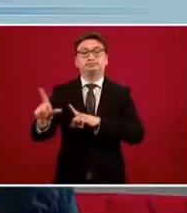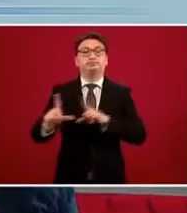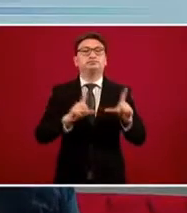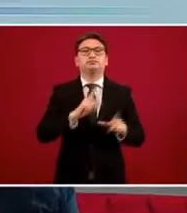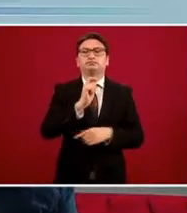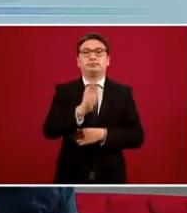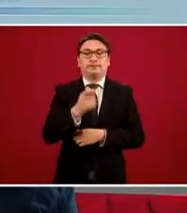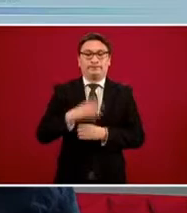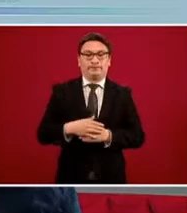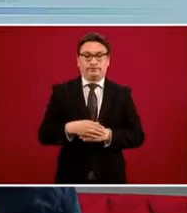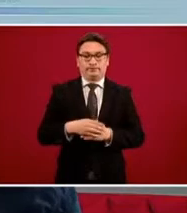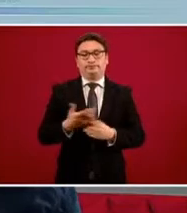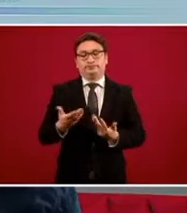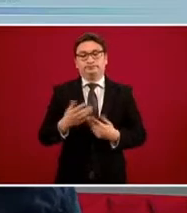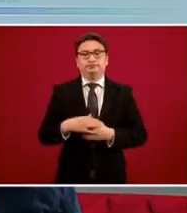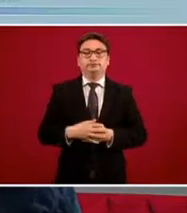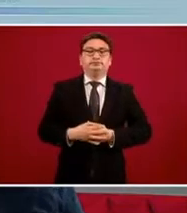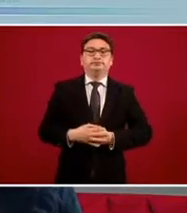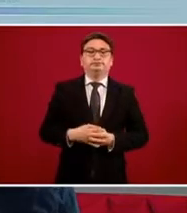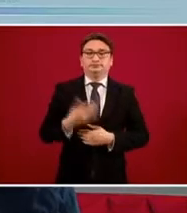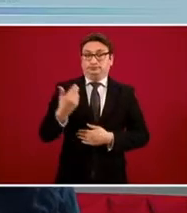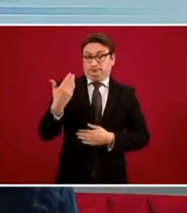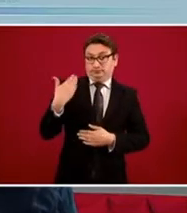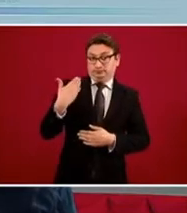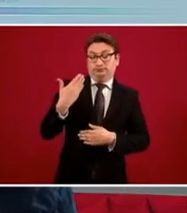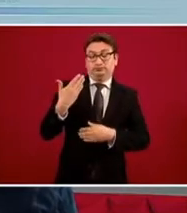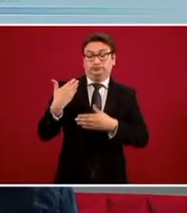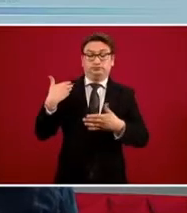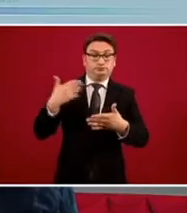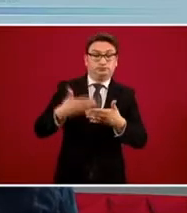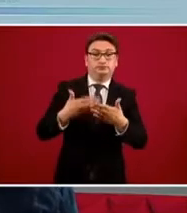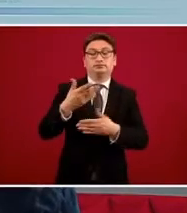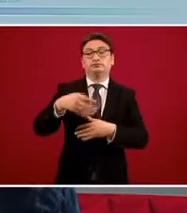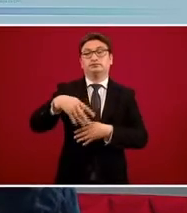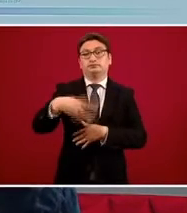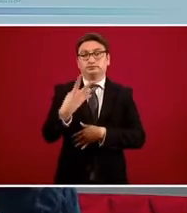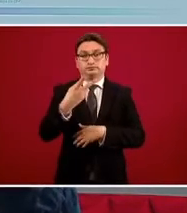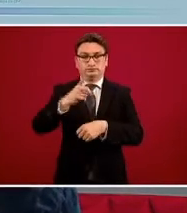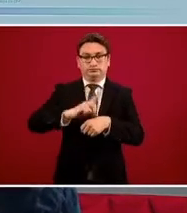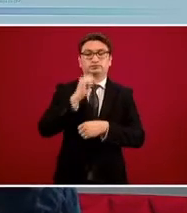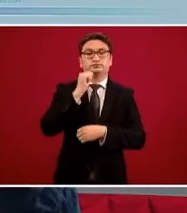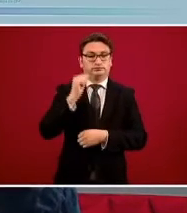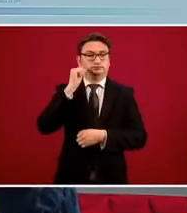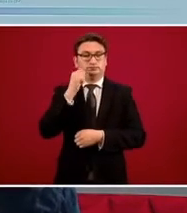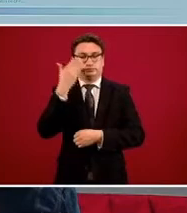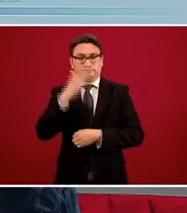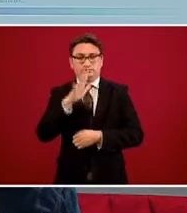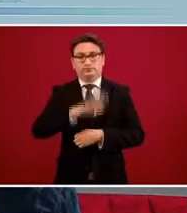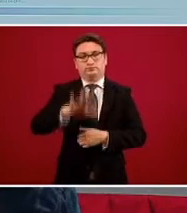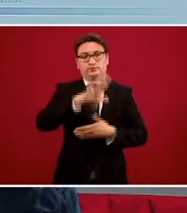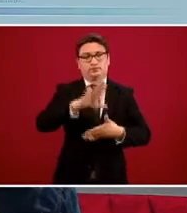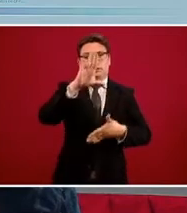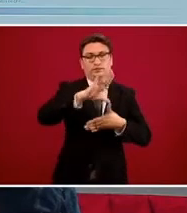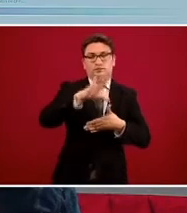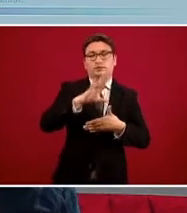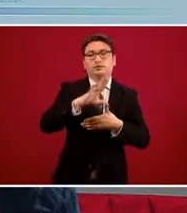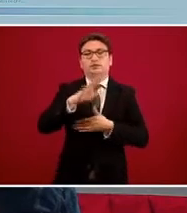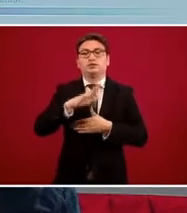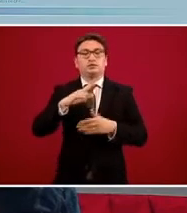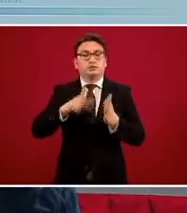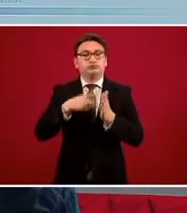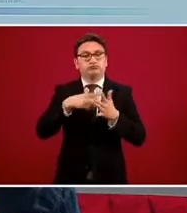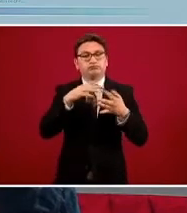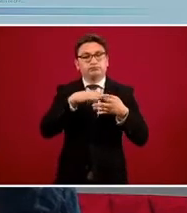we have begun with the daily technical report, and we are looking at the data now internationally of the past 14